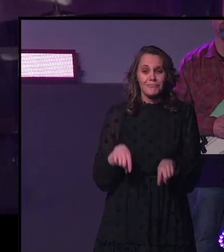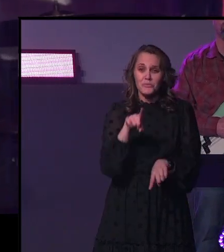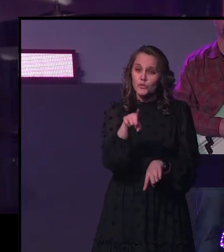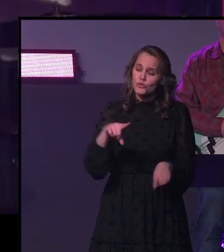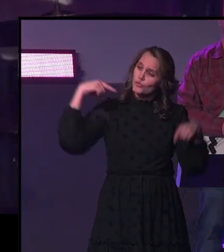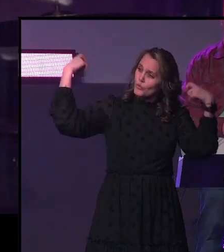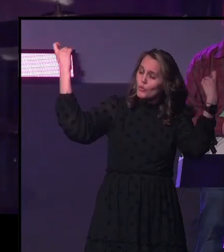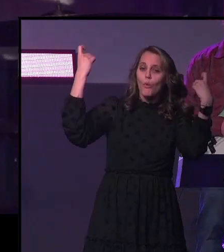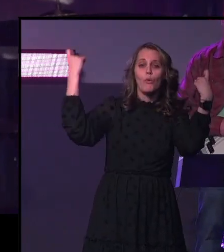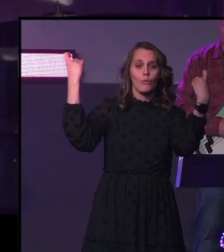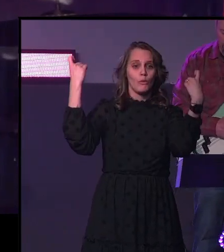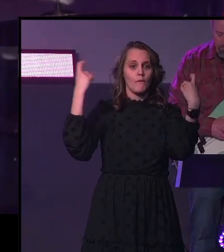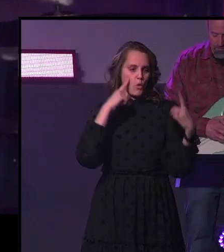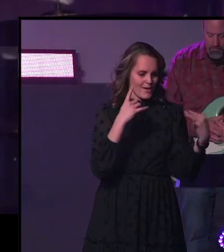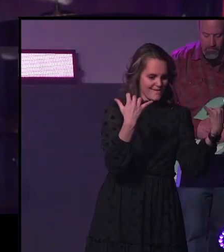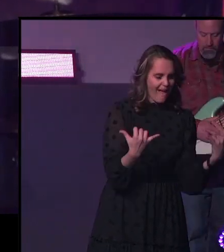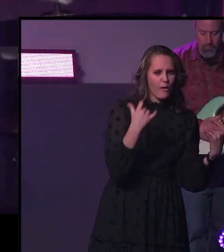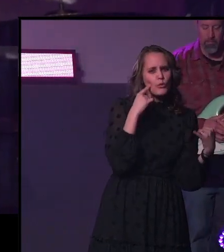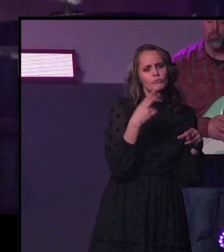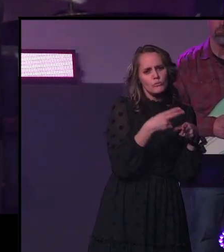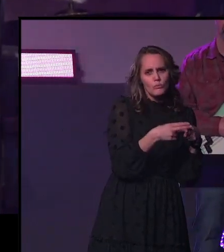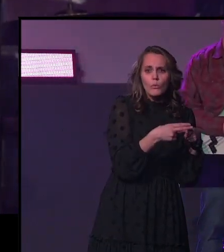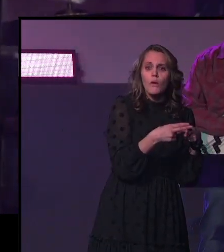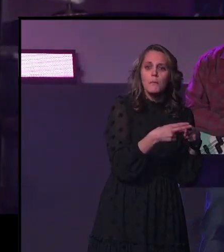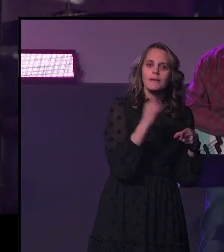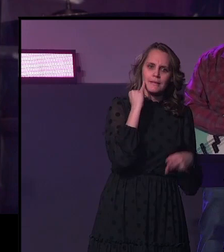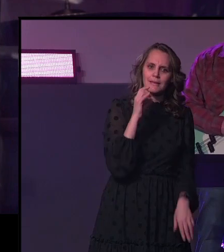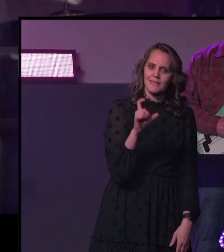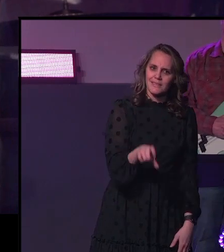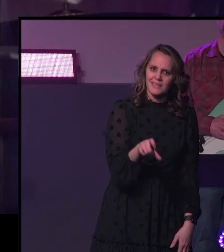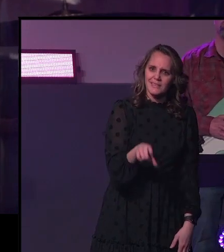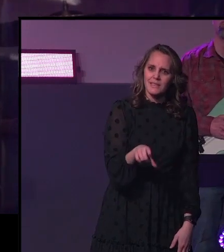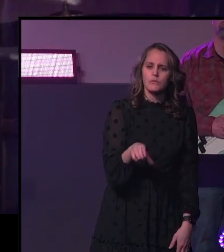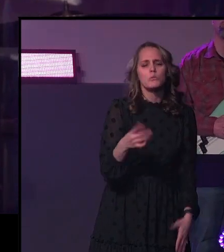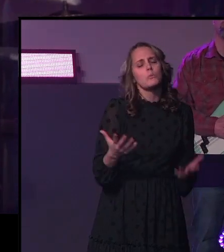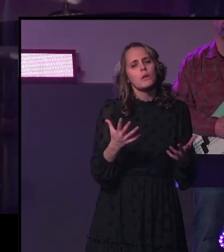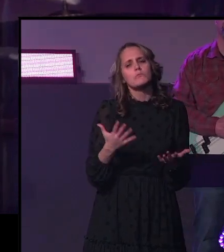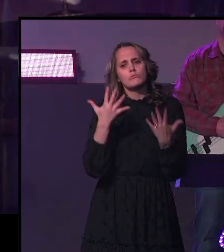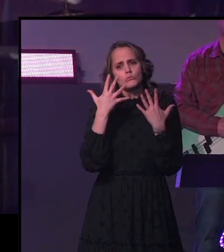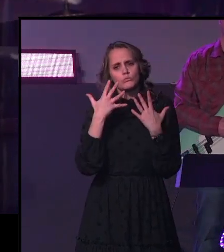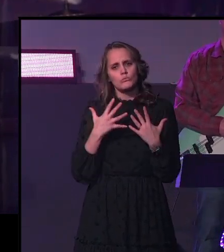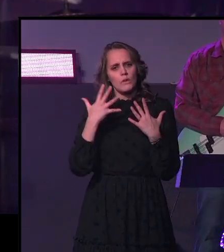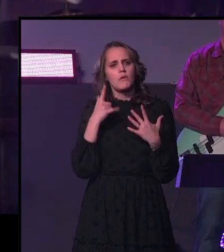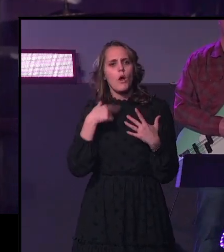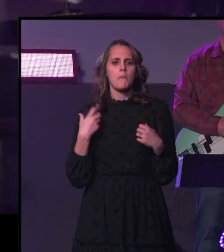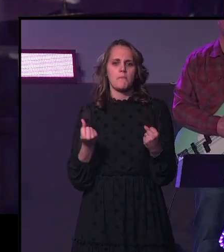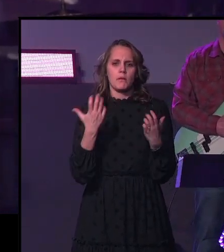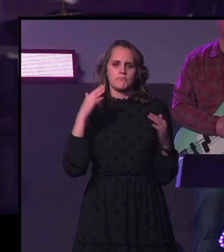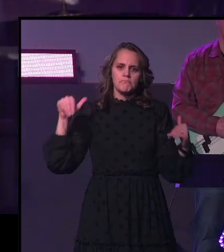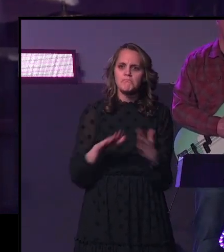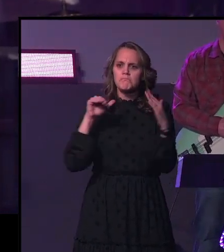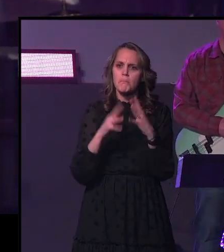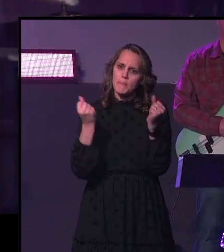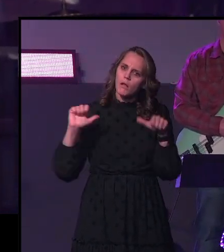rejoice, though now, for a little while, if necessary, you've been grieved by various trials,